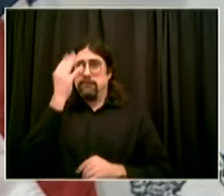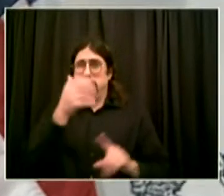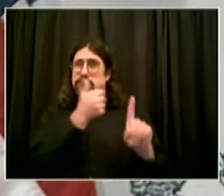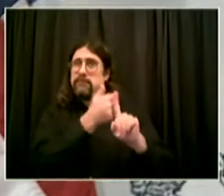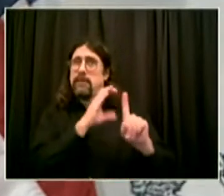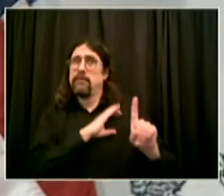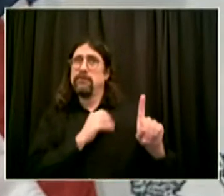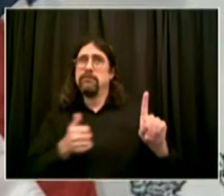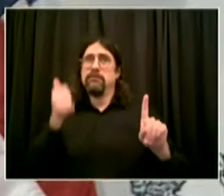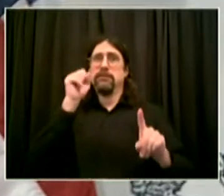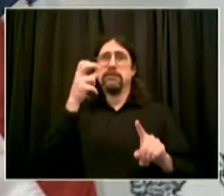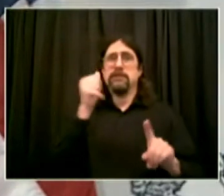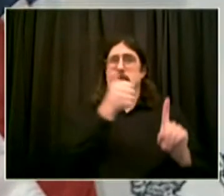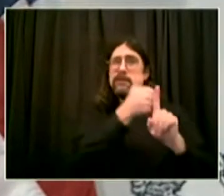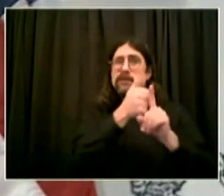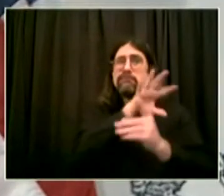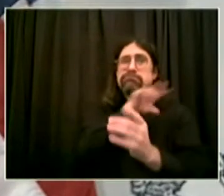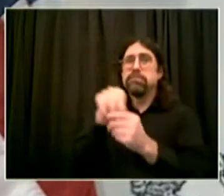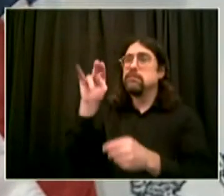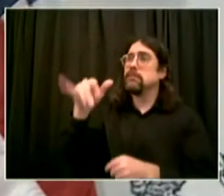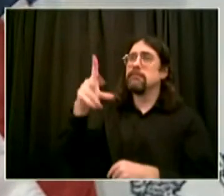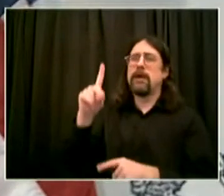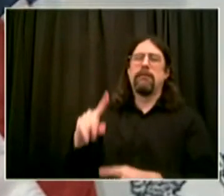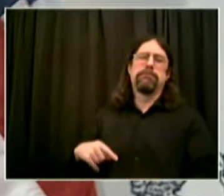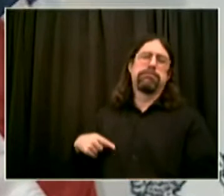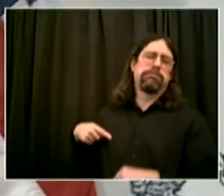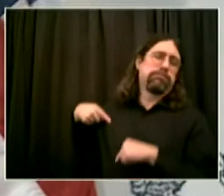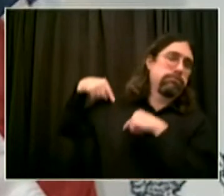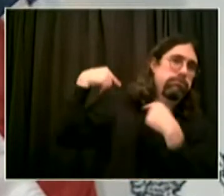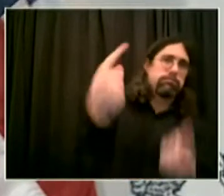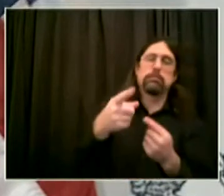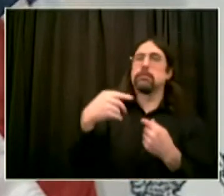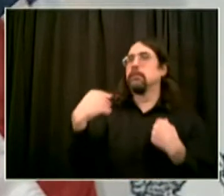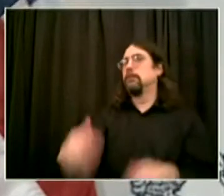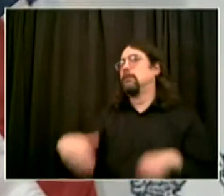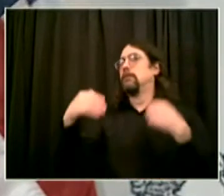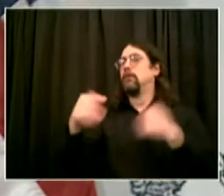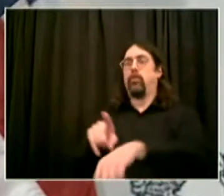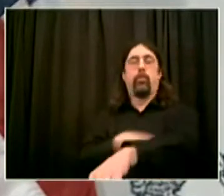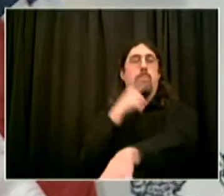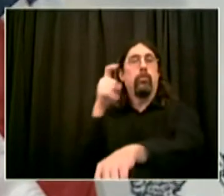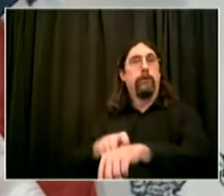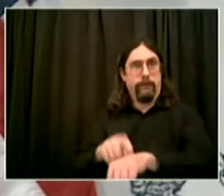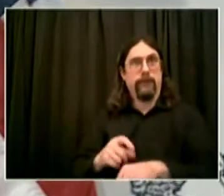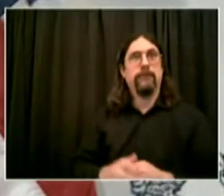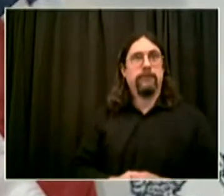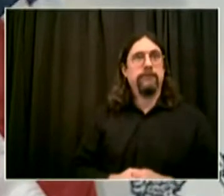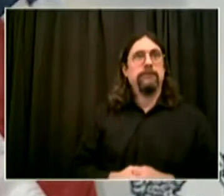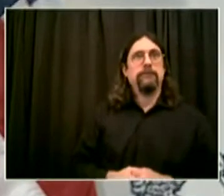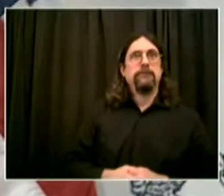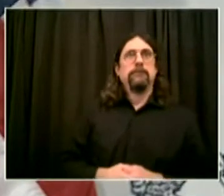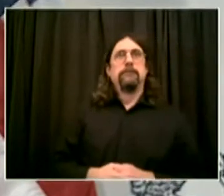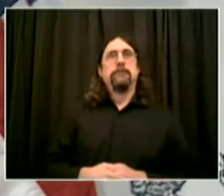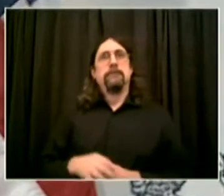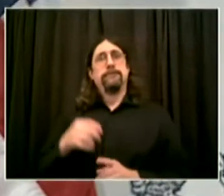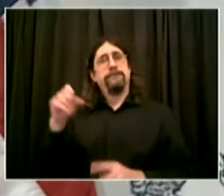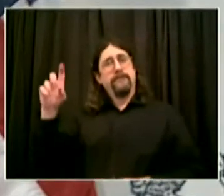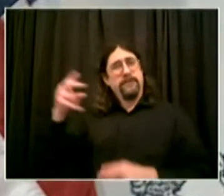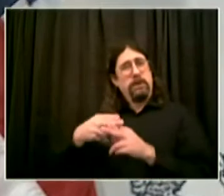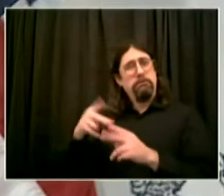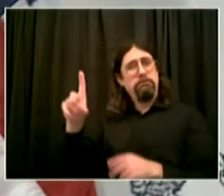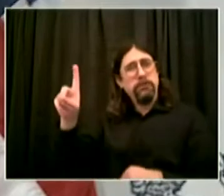Dermot Shea is someone who's given his whole life to keeping our city safe, but I can tell that his time as a precinct commander was